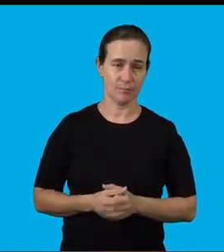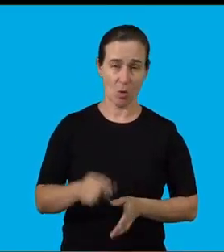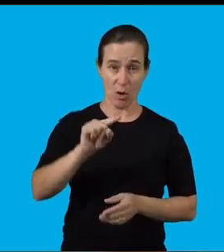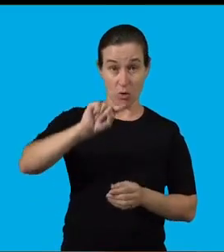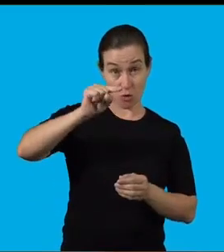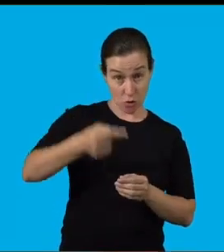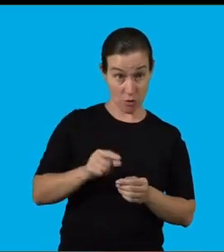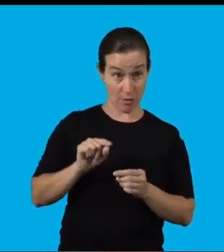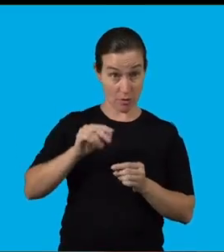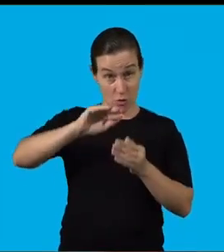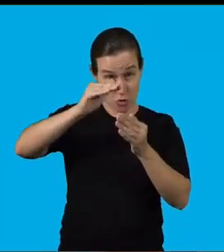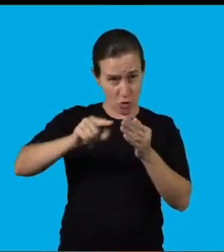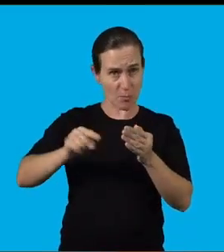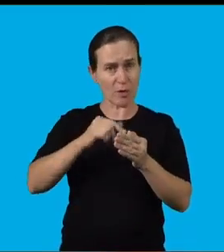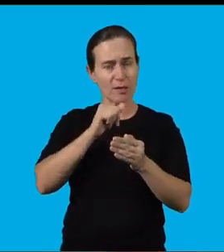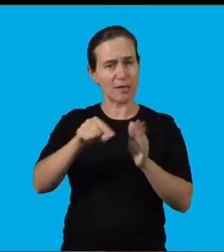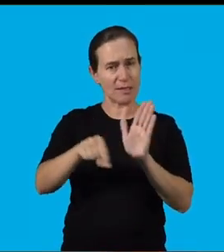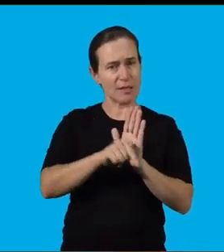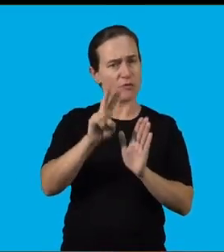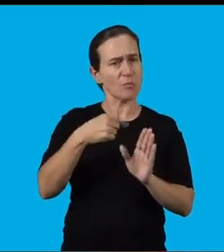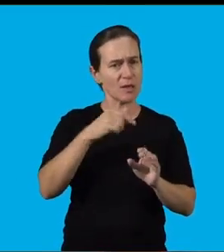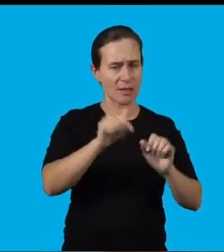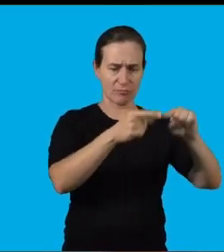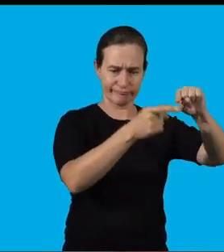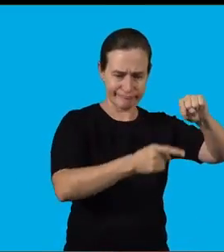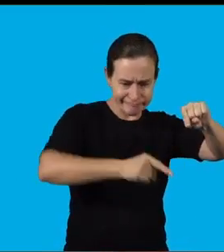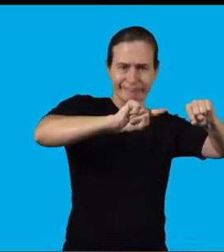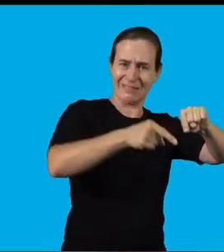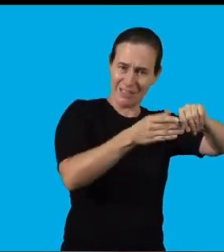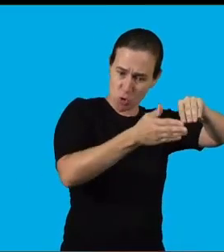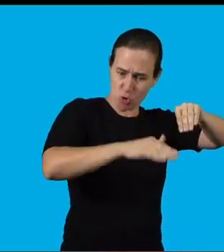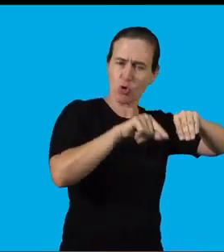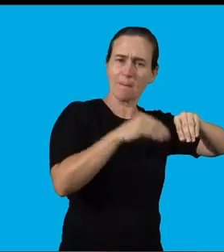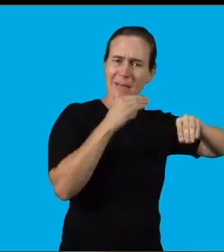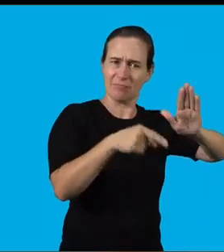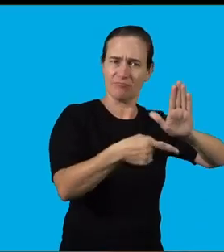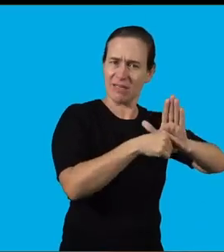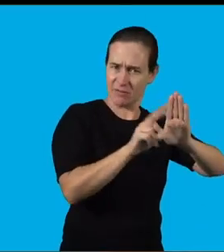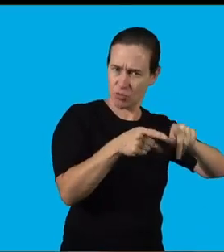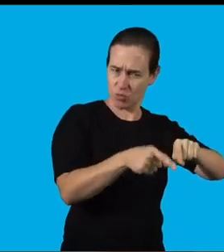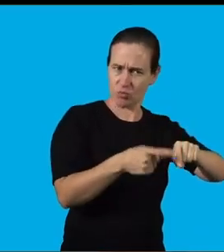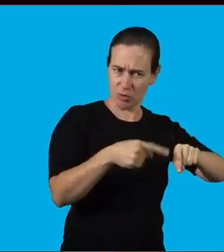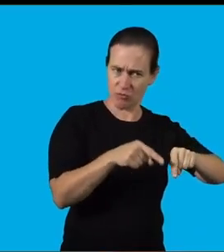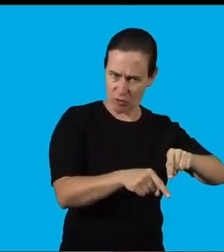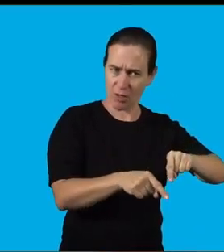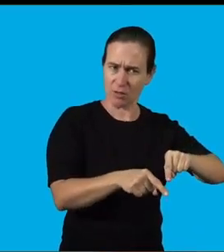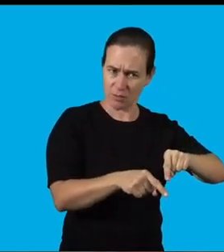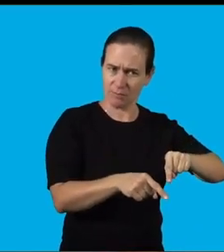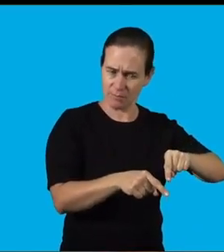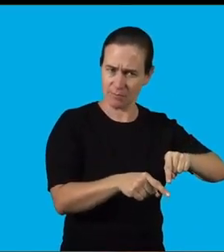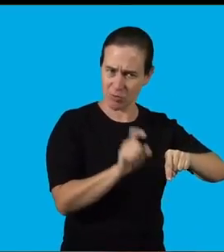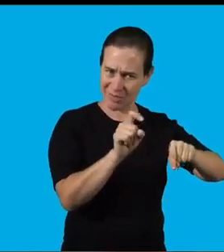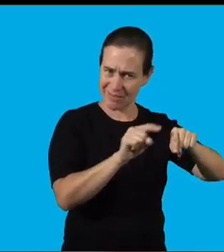this. One of the turning points is -2, so I know that I'm on the right track. These are little key checks that you can do as you go through the exam. We've got x is